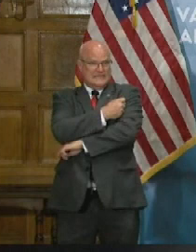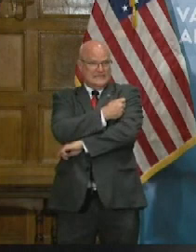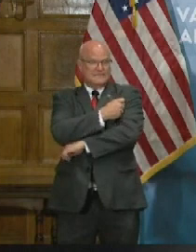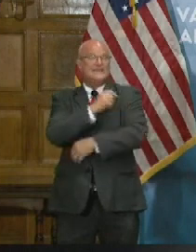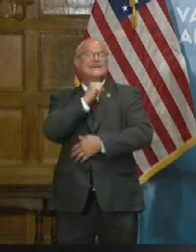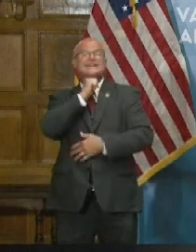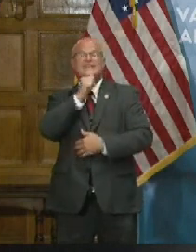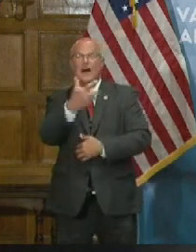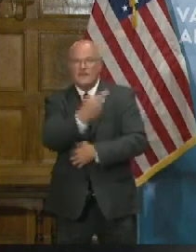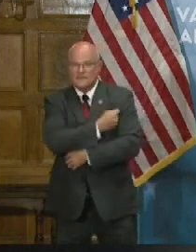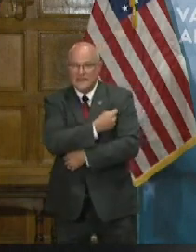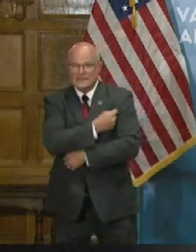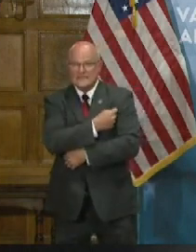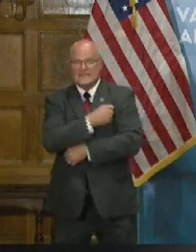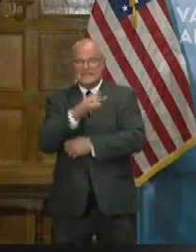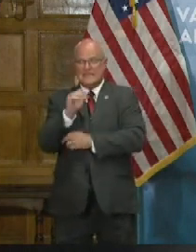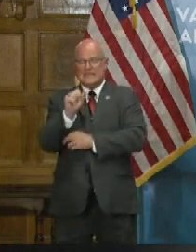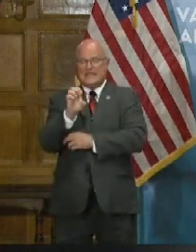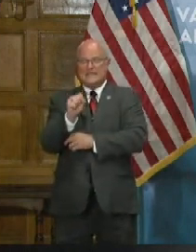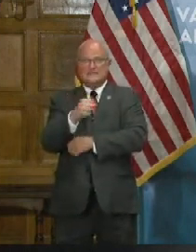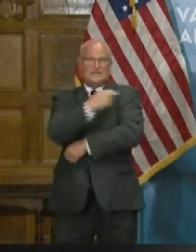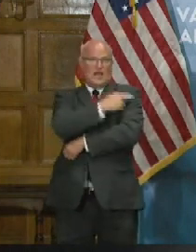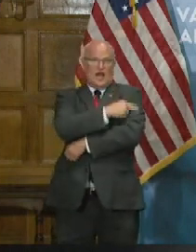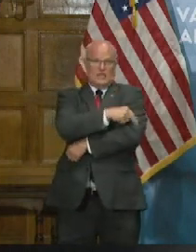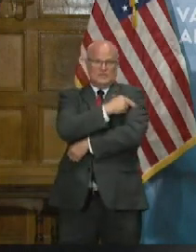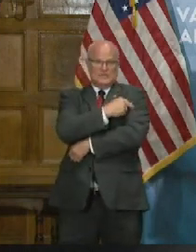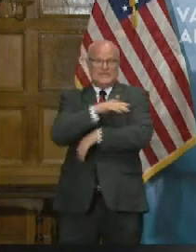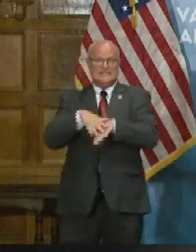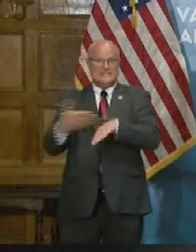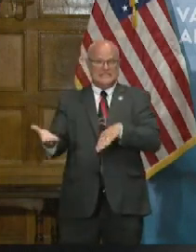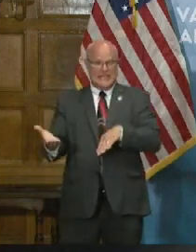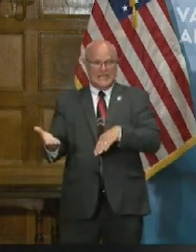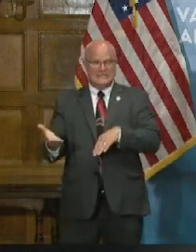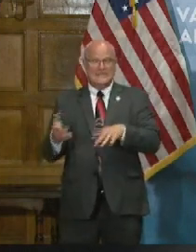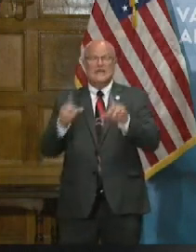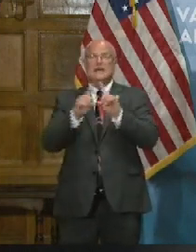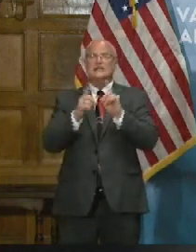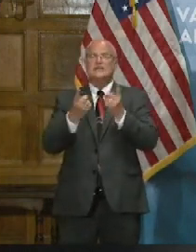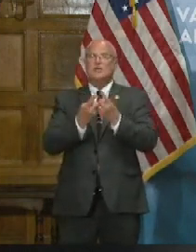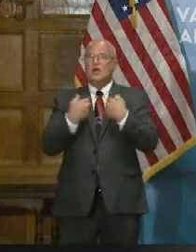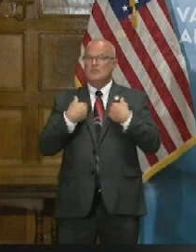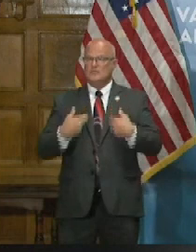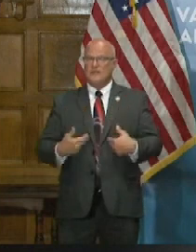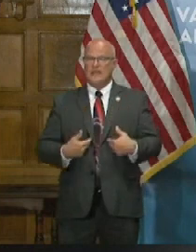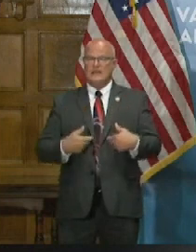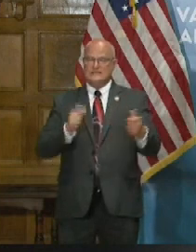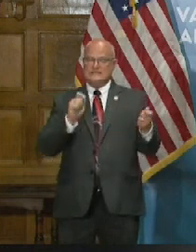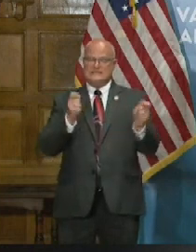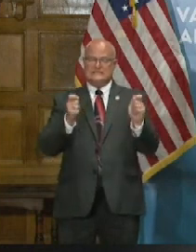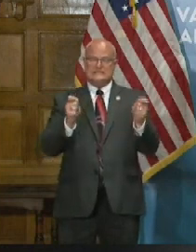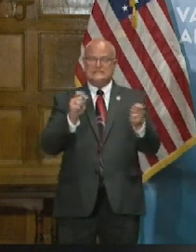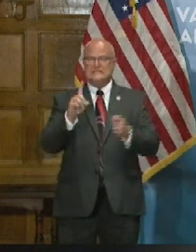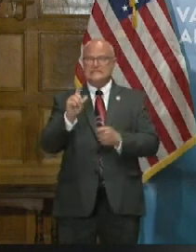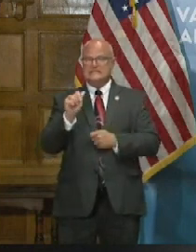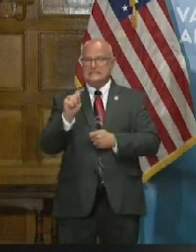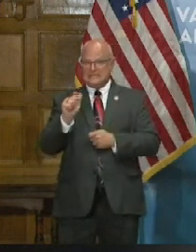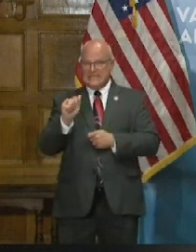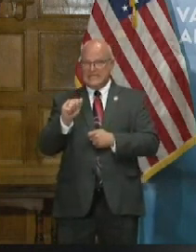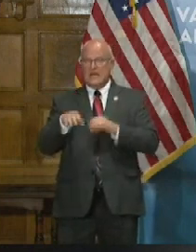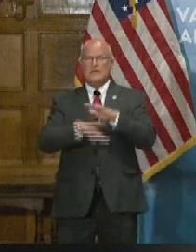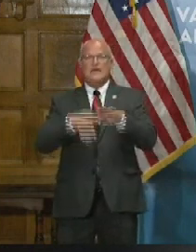not vaccinated in terms of cases, hospitalizations, and deaths. The Department of Health adjusted the data based